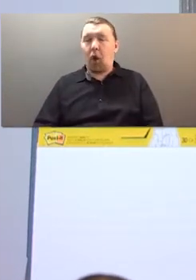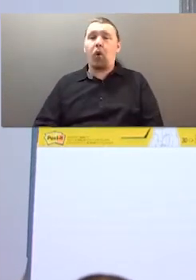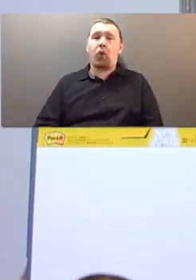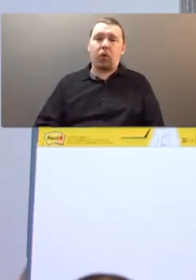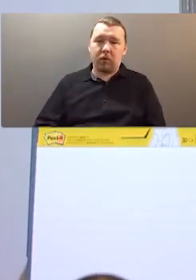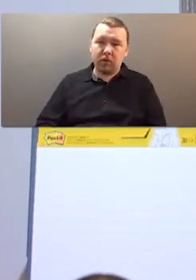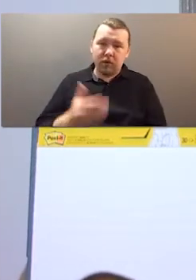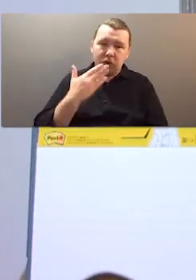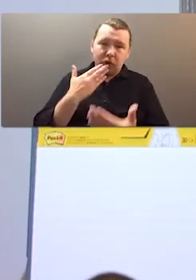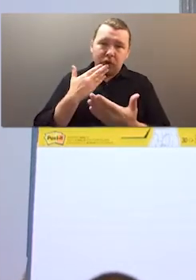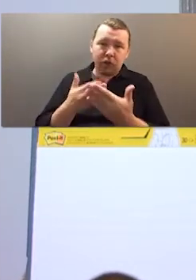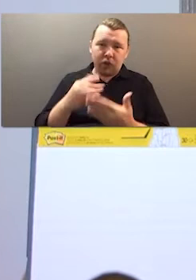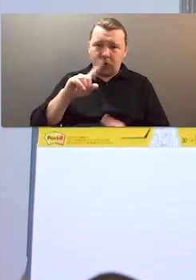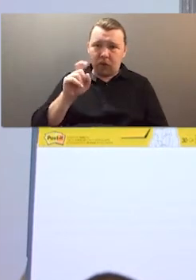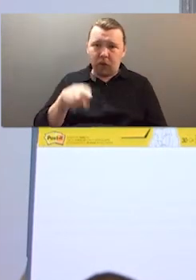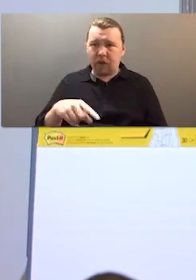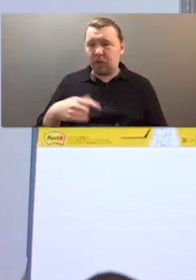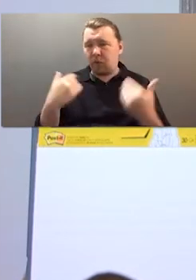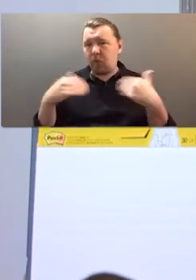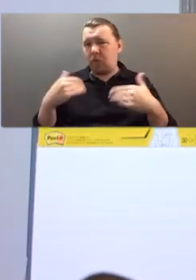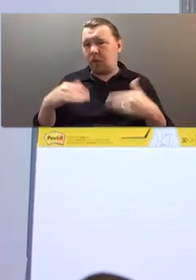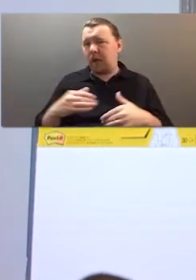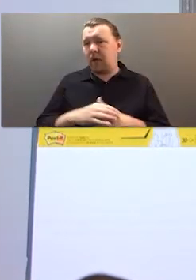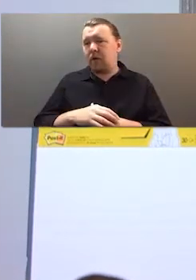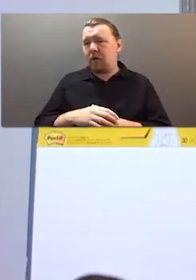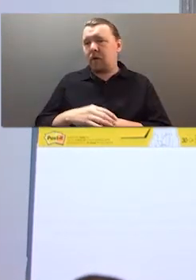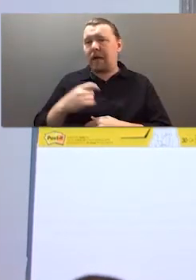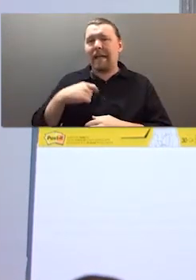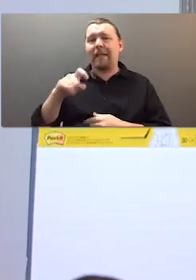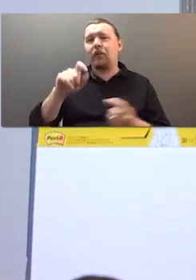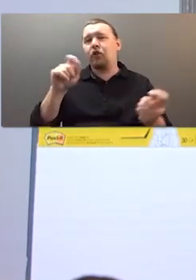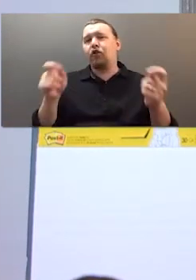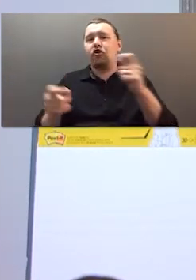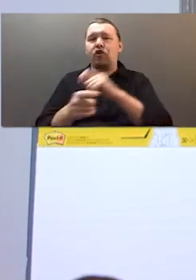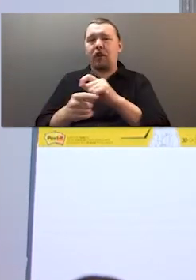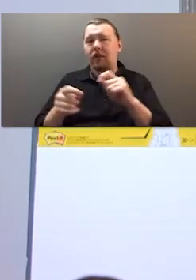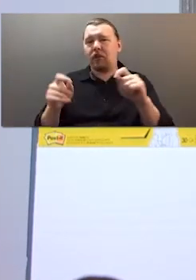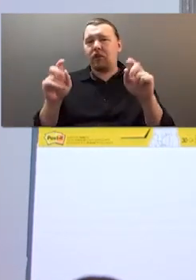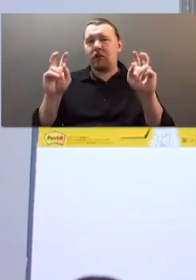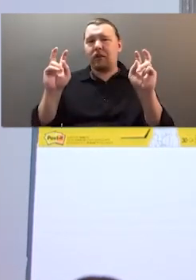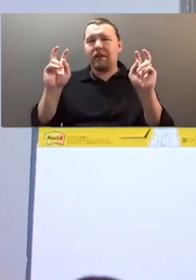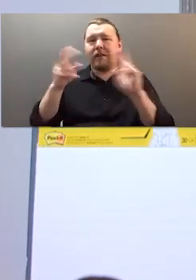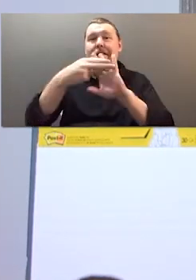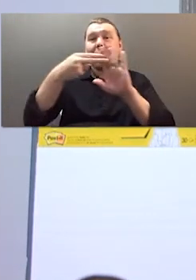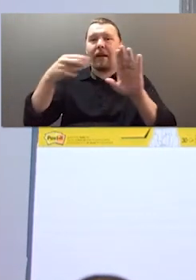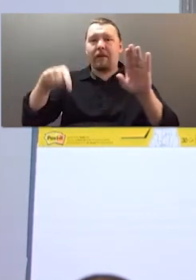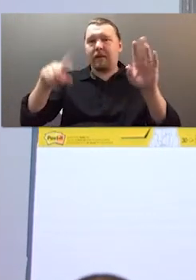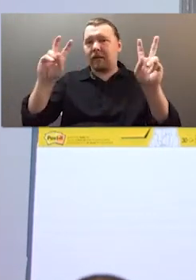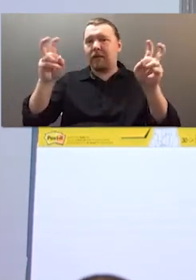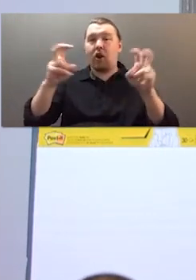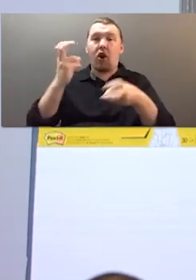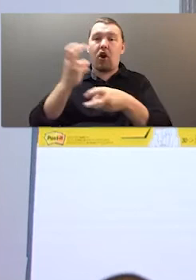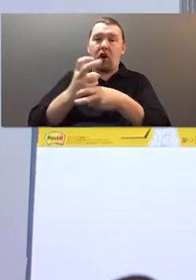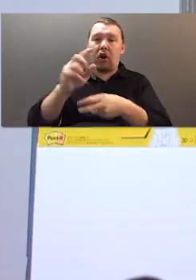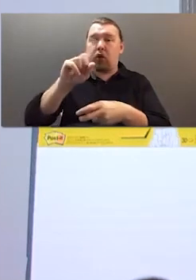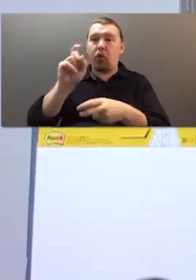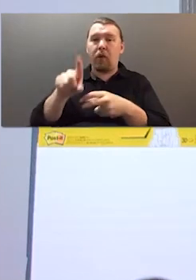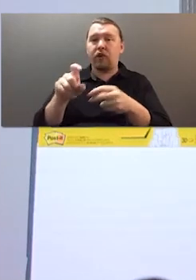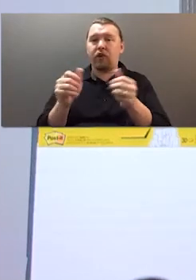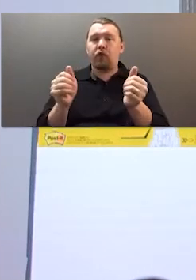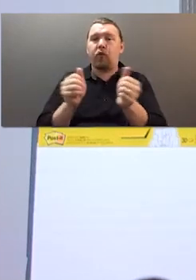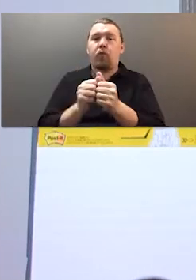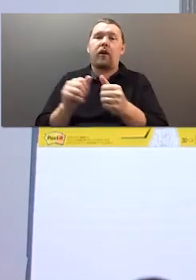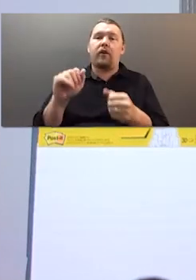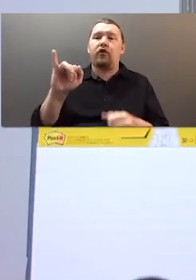on death? Ooh, good question. Man, we could retitle this Hard Questions with John. Let's see if I can get